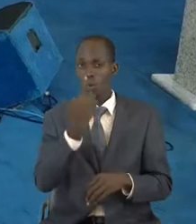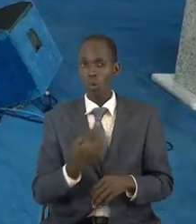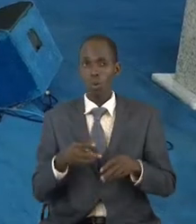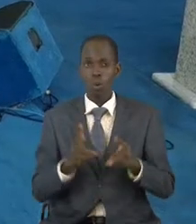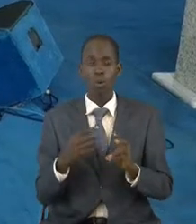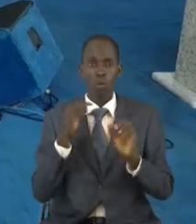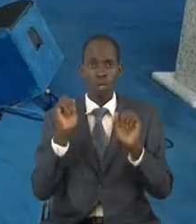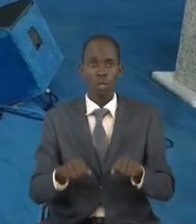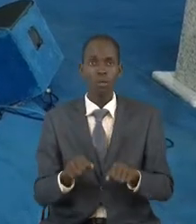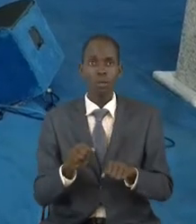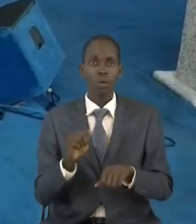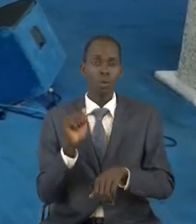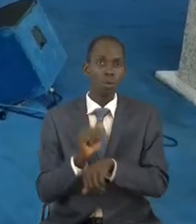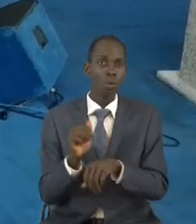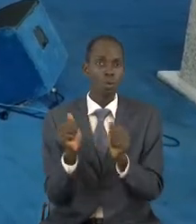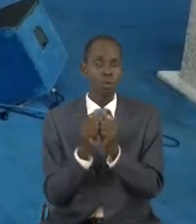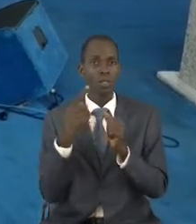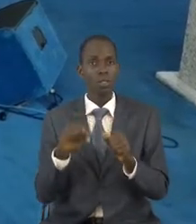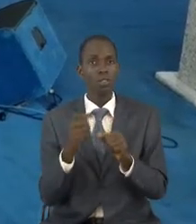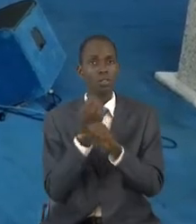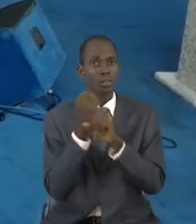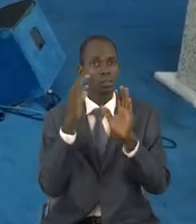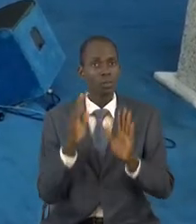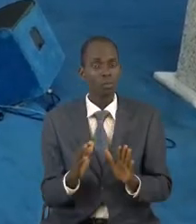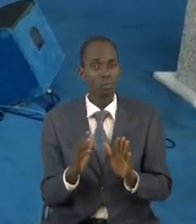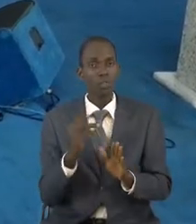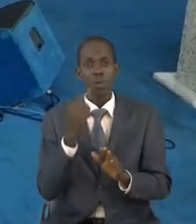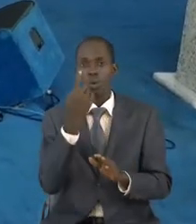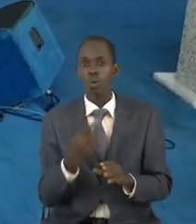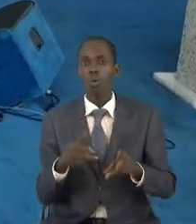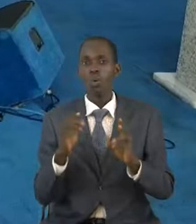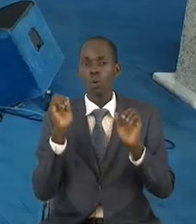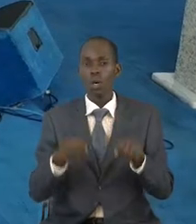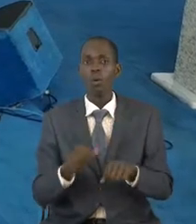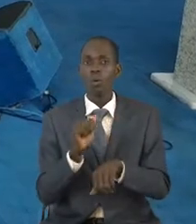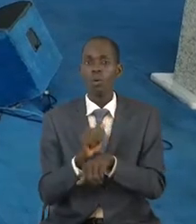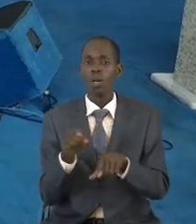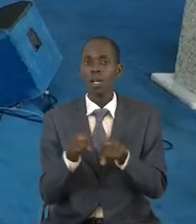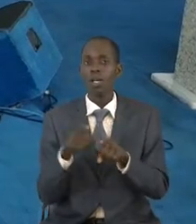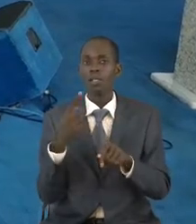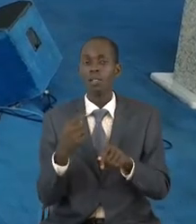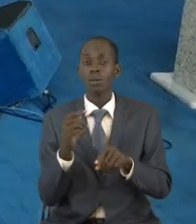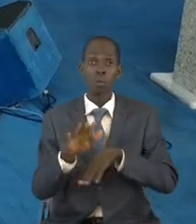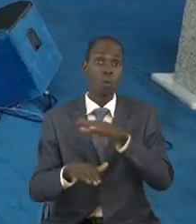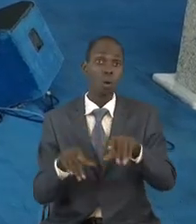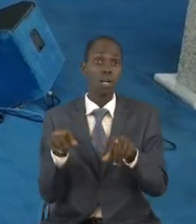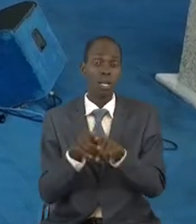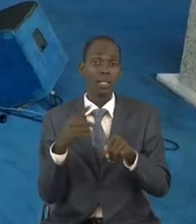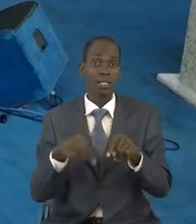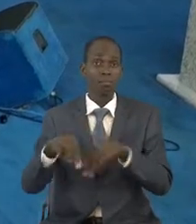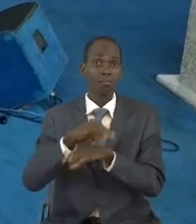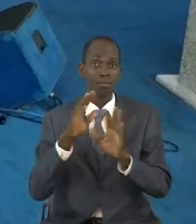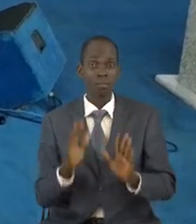Savior, the only way we can walk like the master, the only way we can walk and